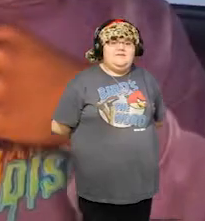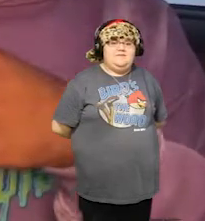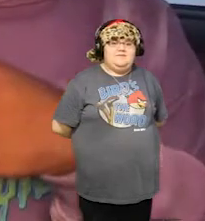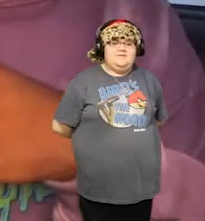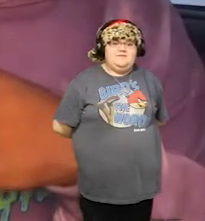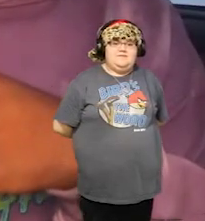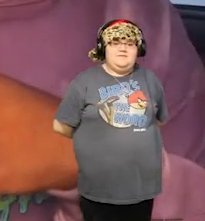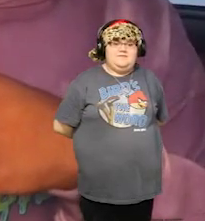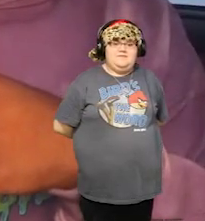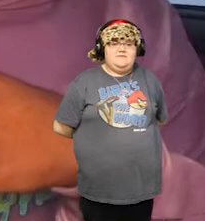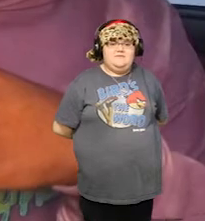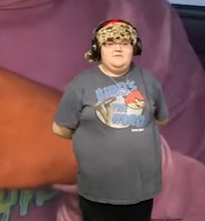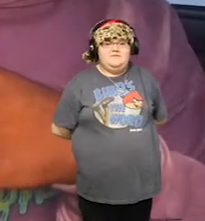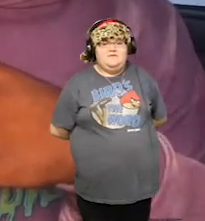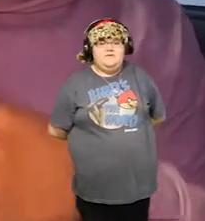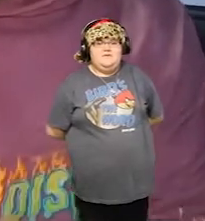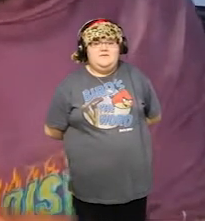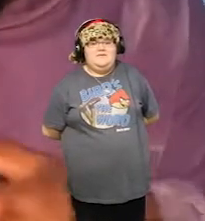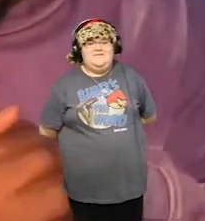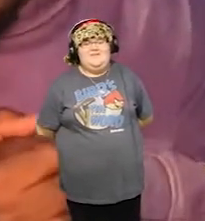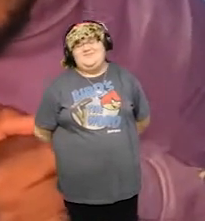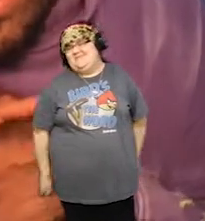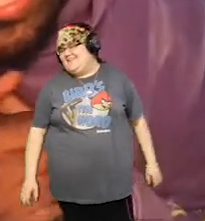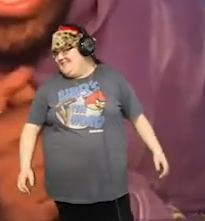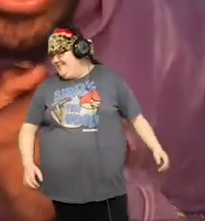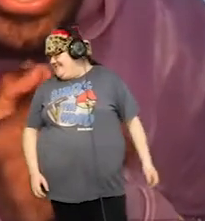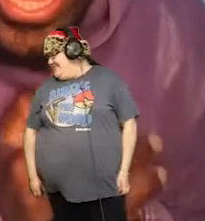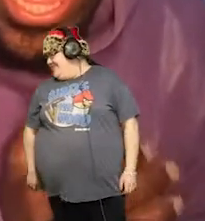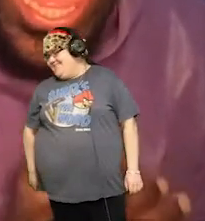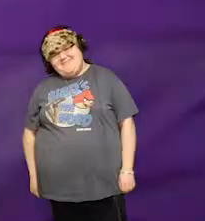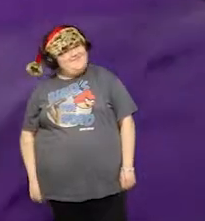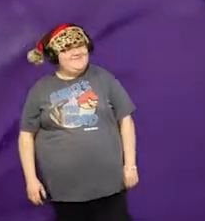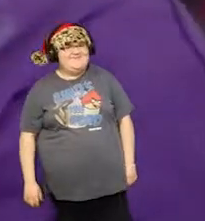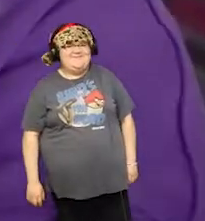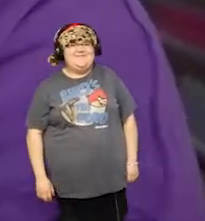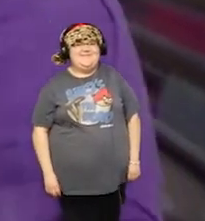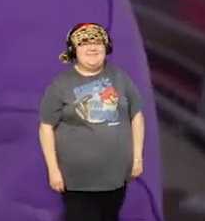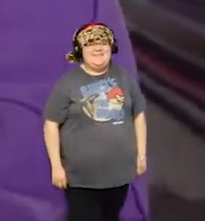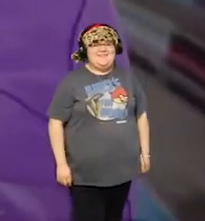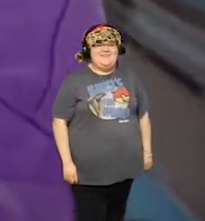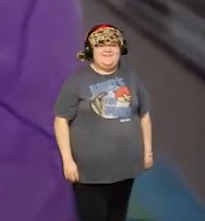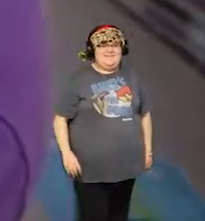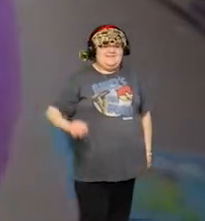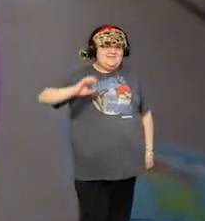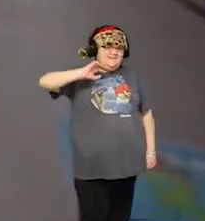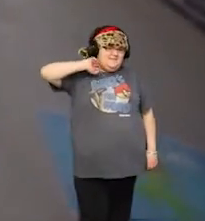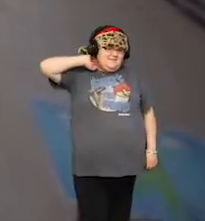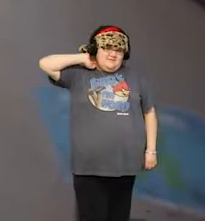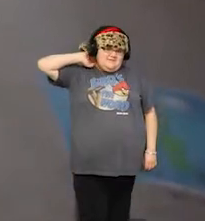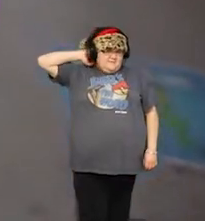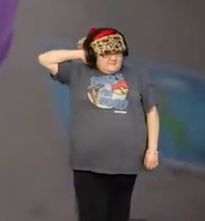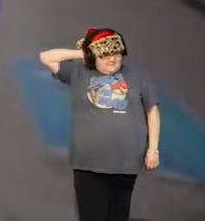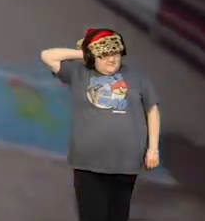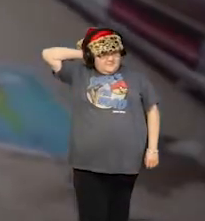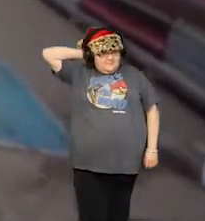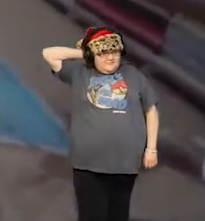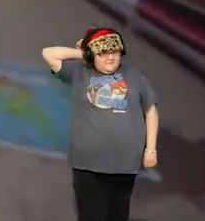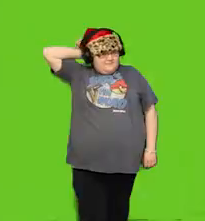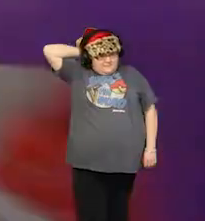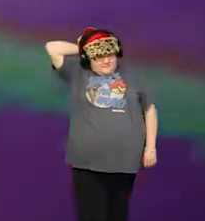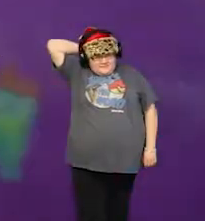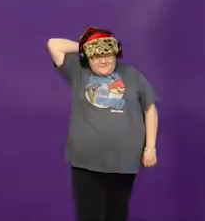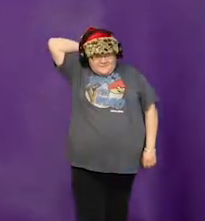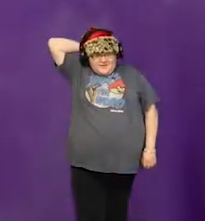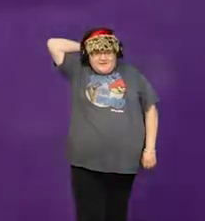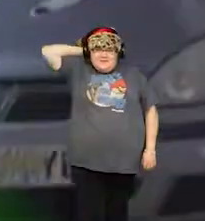my rear view. I need that to look in the past. Oh my god. You don't start moving until I've said one. I fucking saw you last